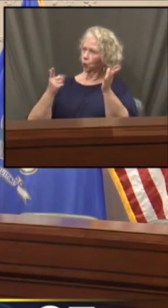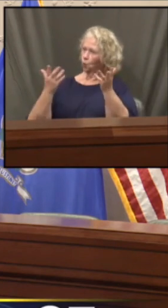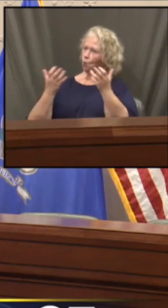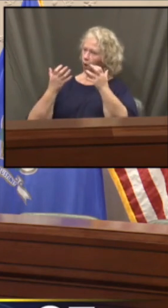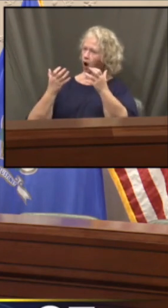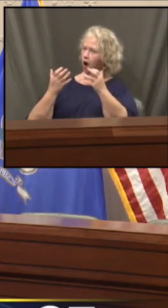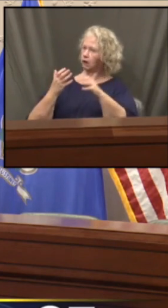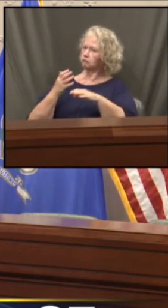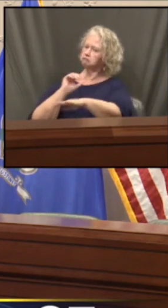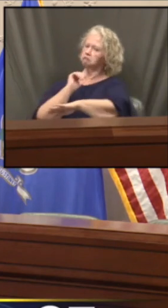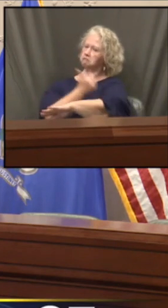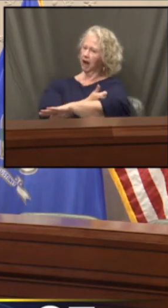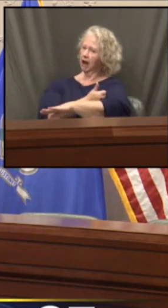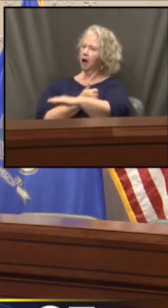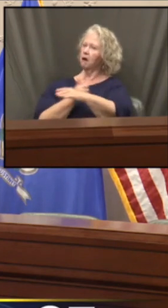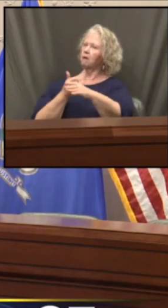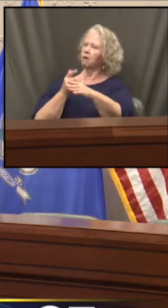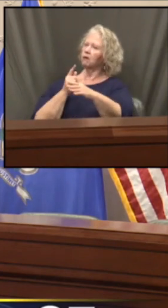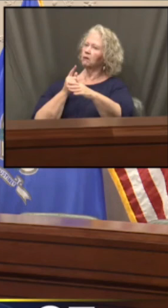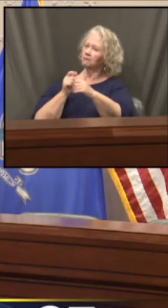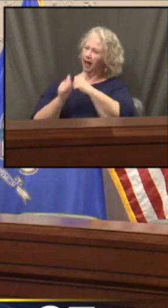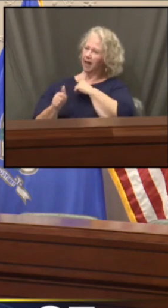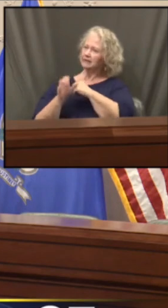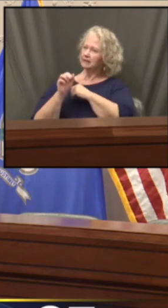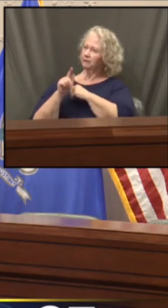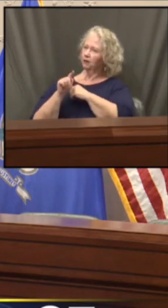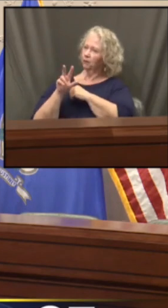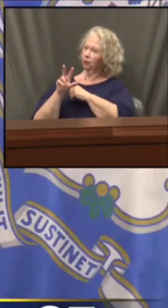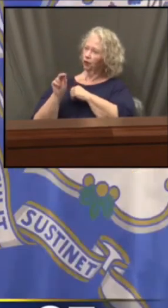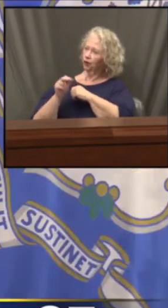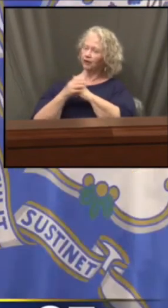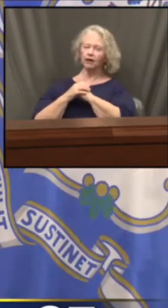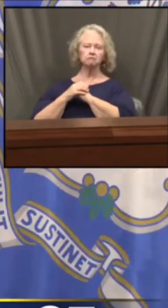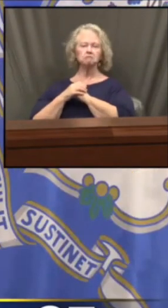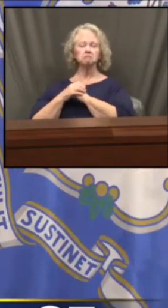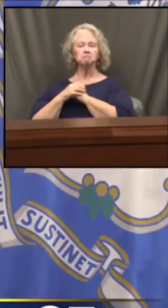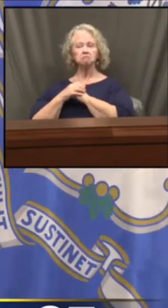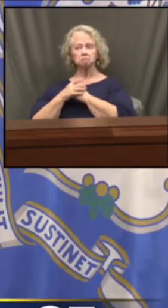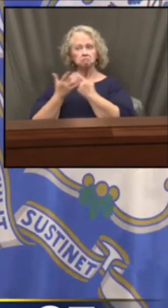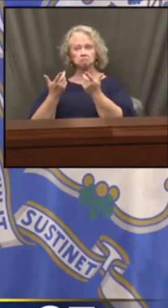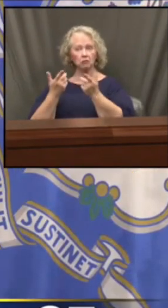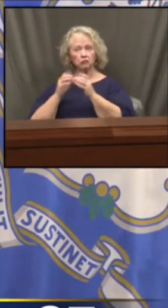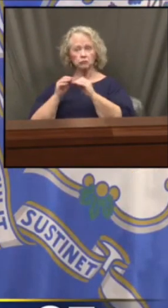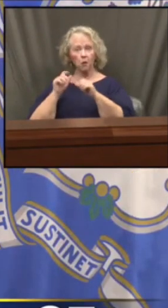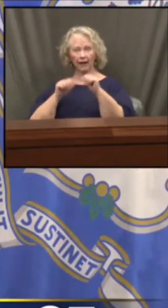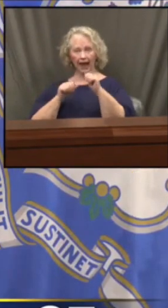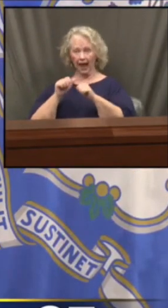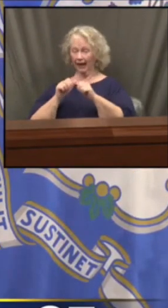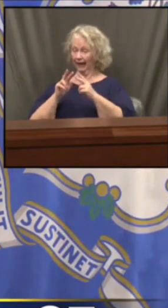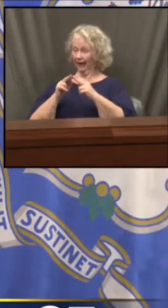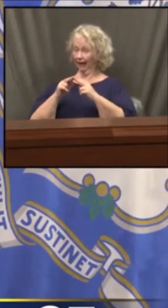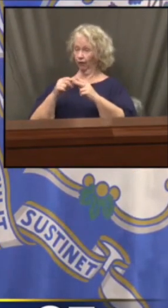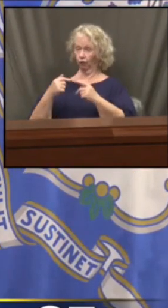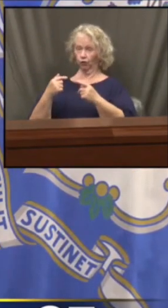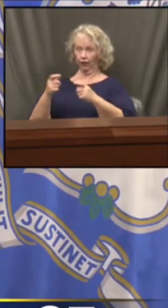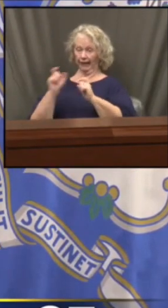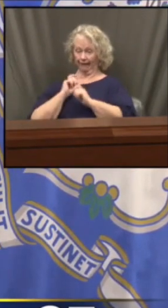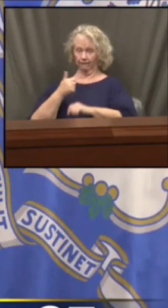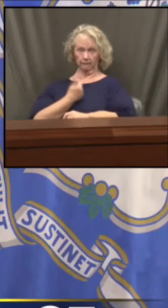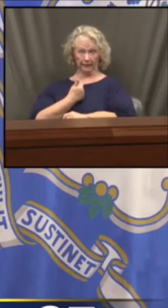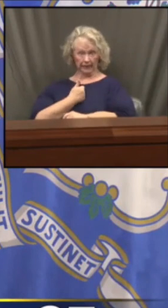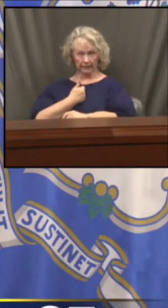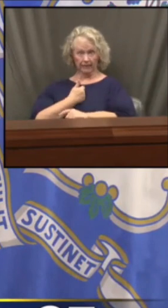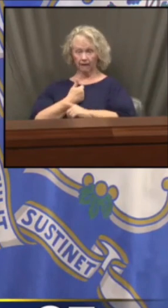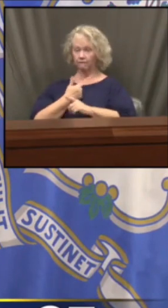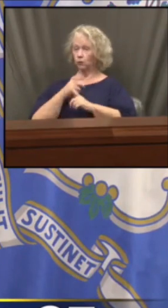seeking authority beyond September 30th? I think there's no doubt about that. Either they give me the authority, they do it through